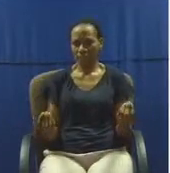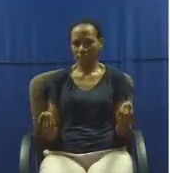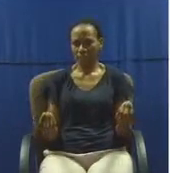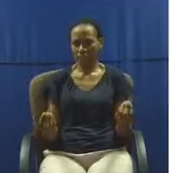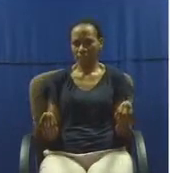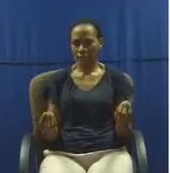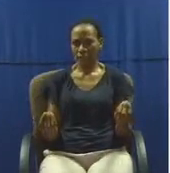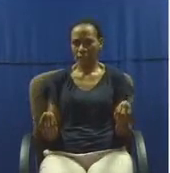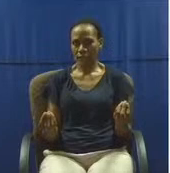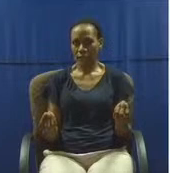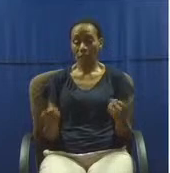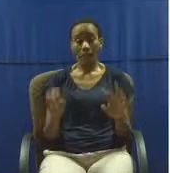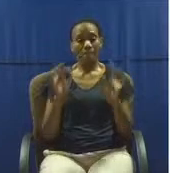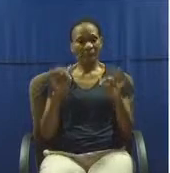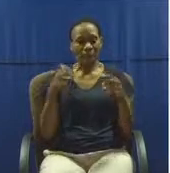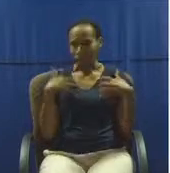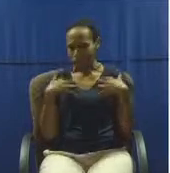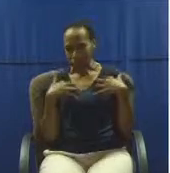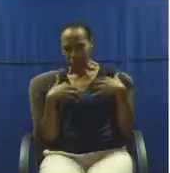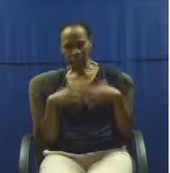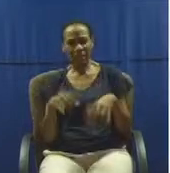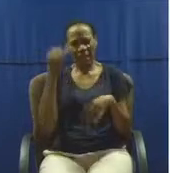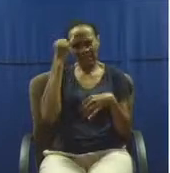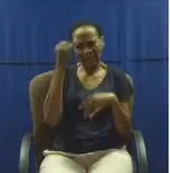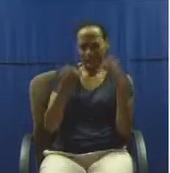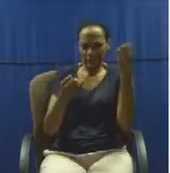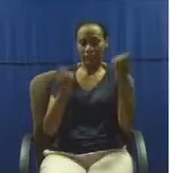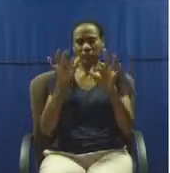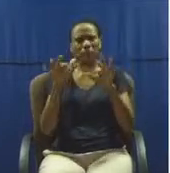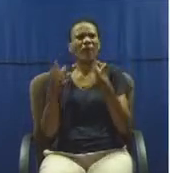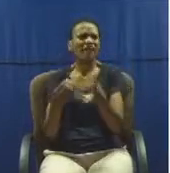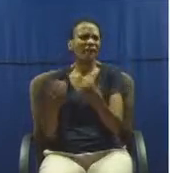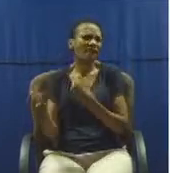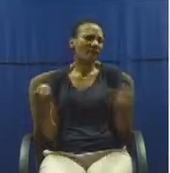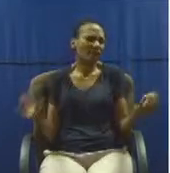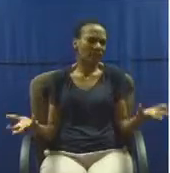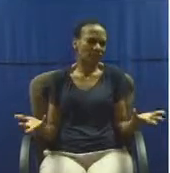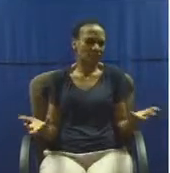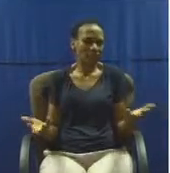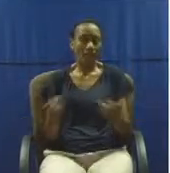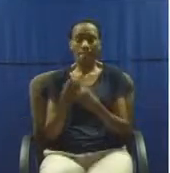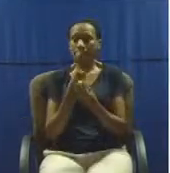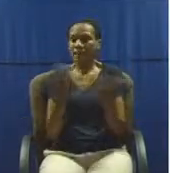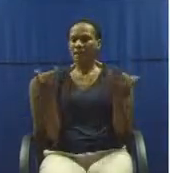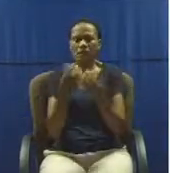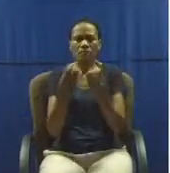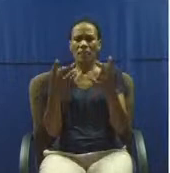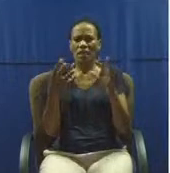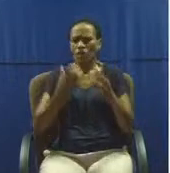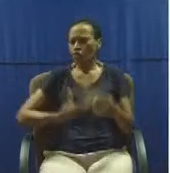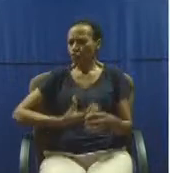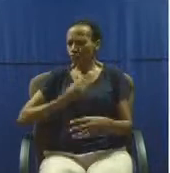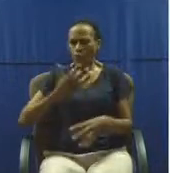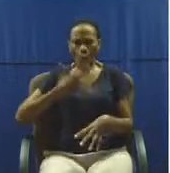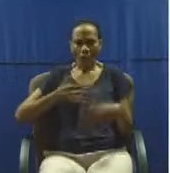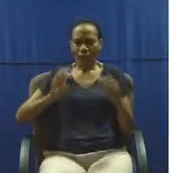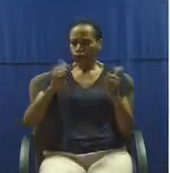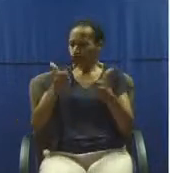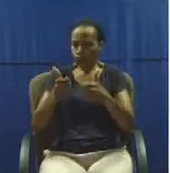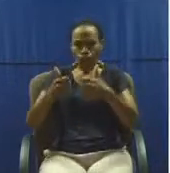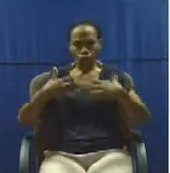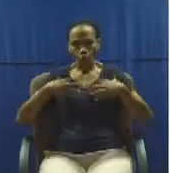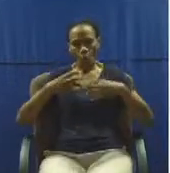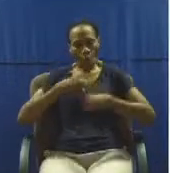the requisite energy and creativity. And there are many entrepreneurs who are ready and willing to start their